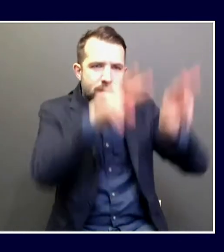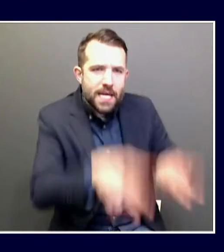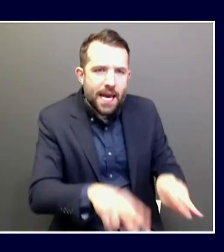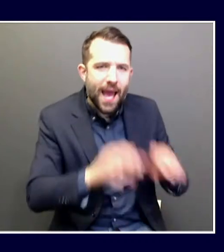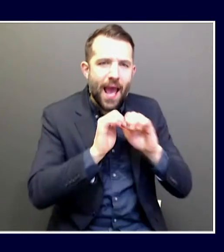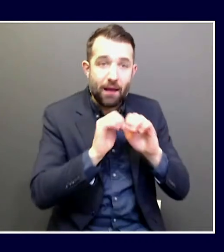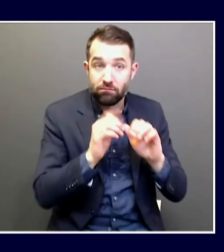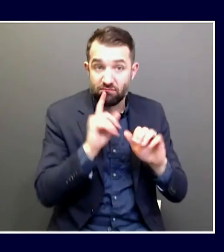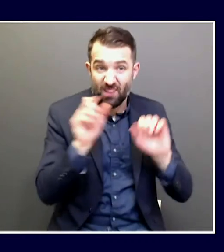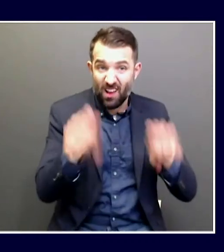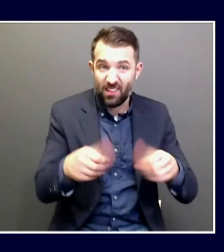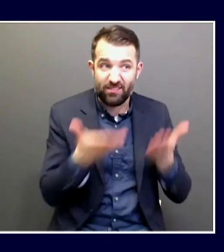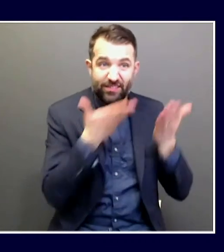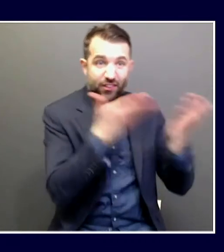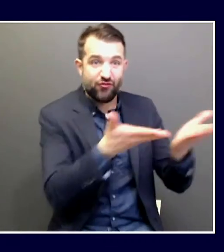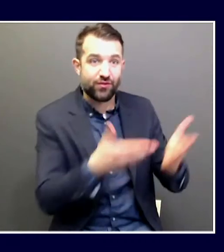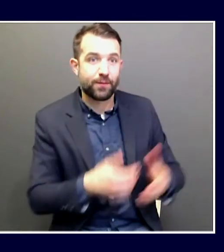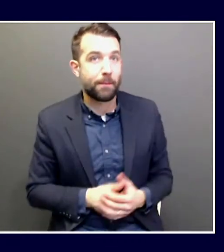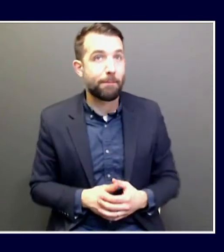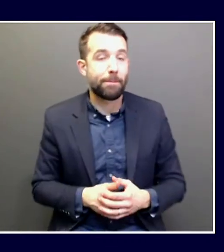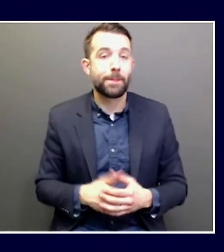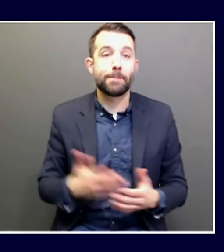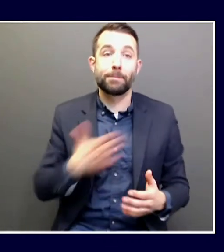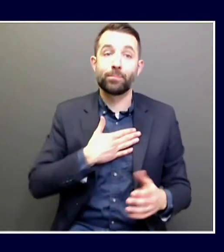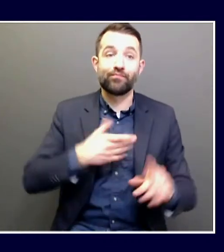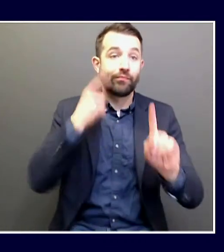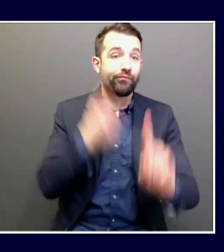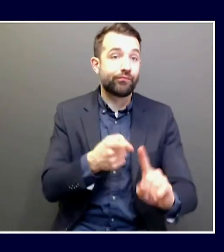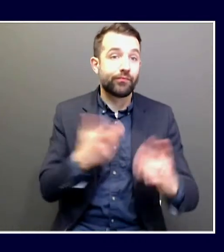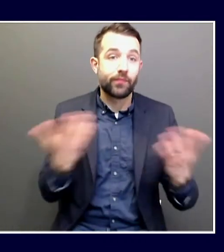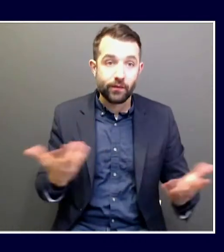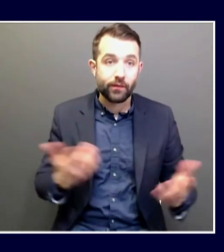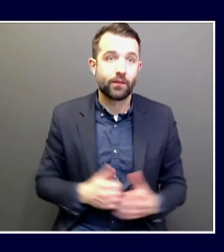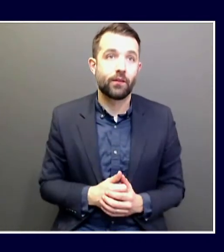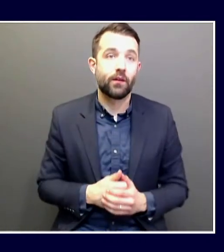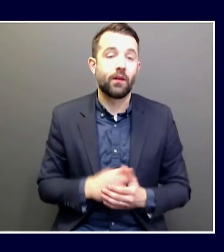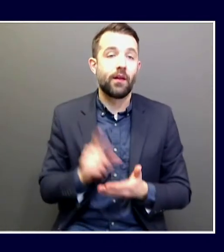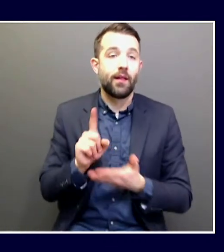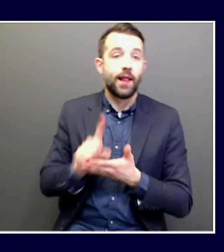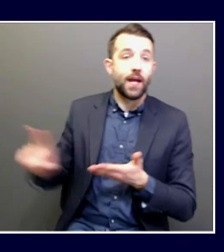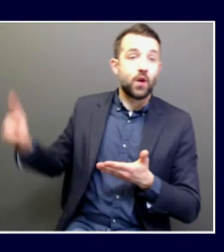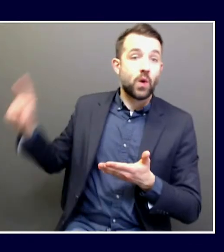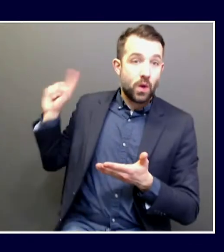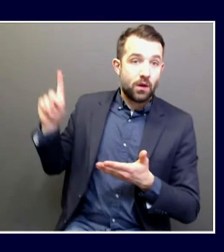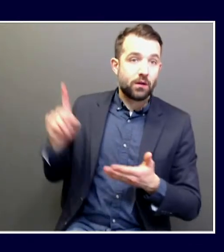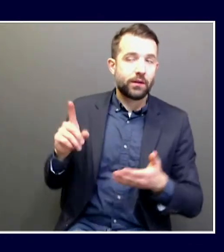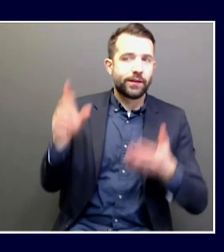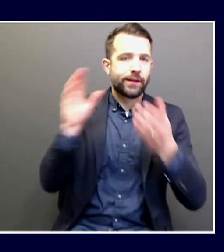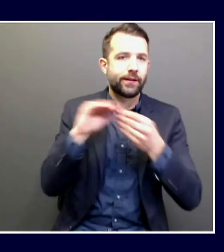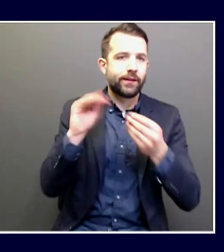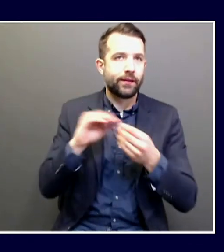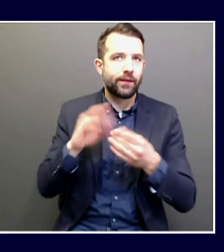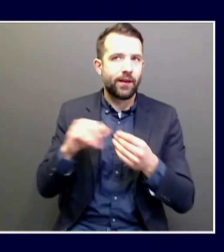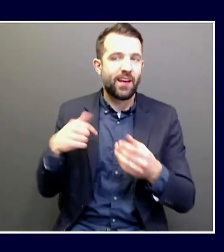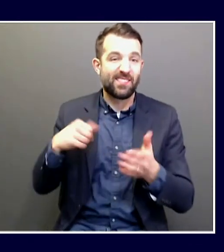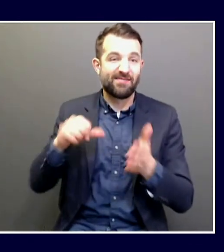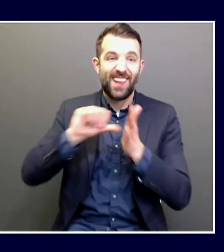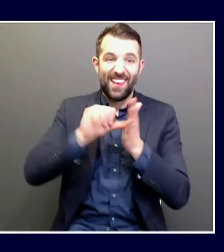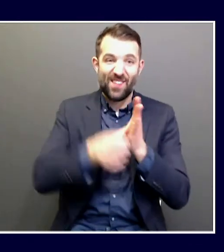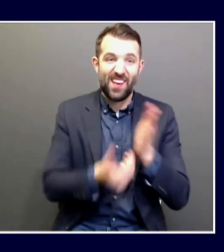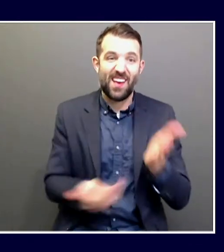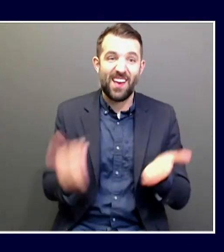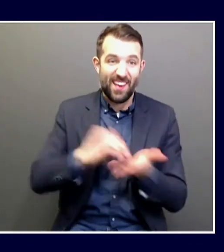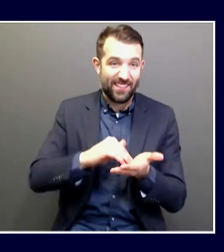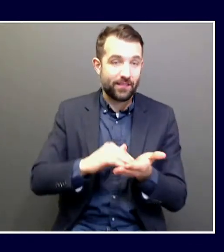this. As I said last week, the virus is evolving and has evolved. And as a result, so must